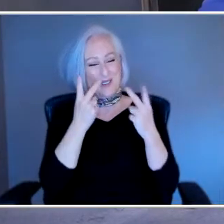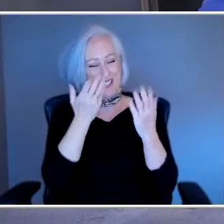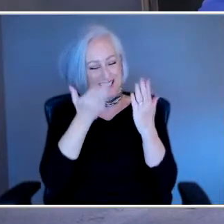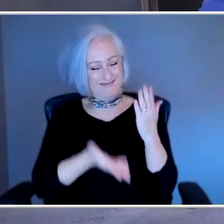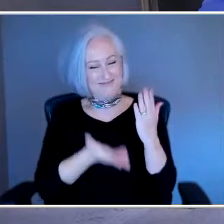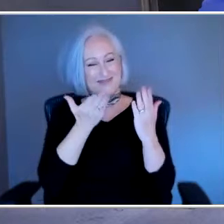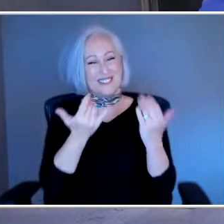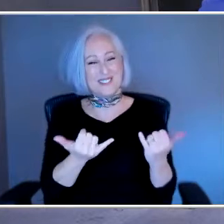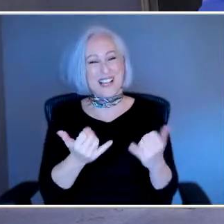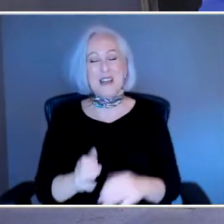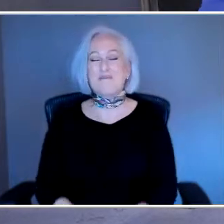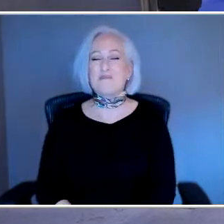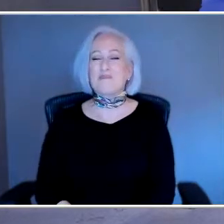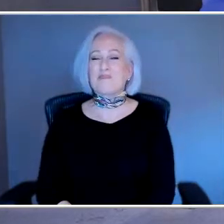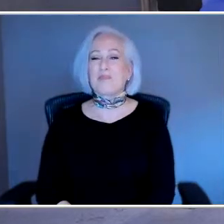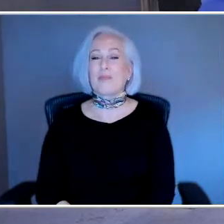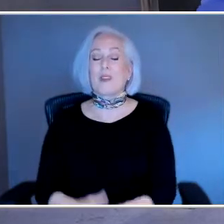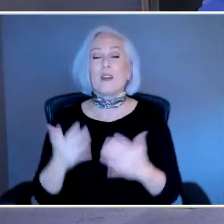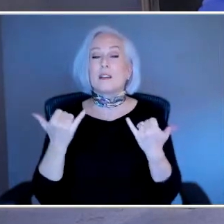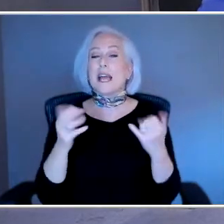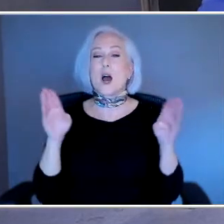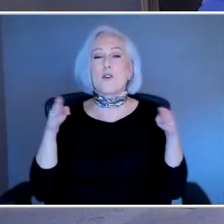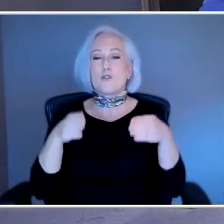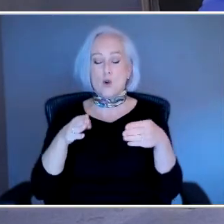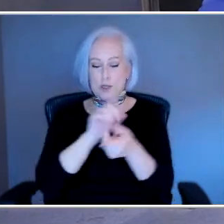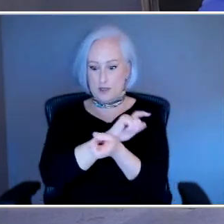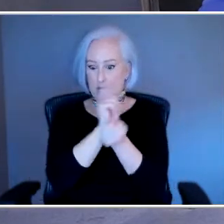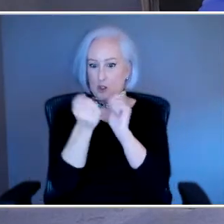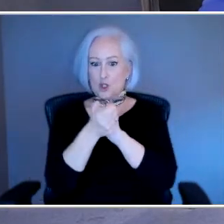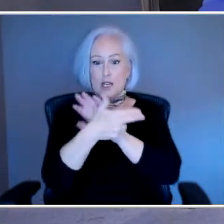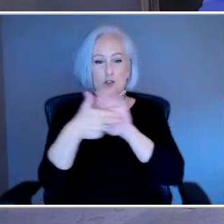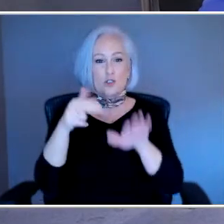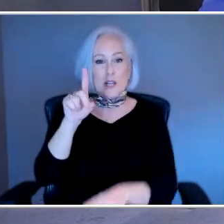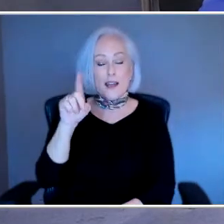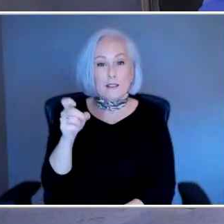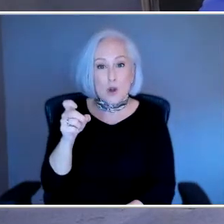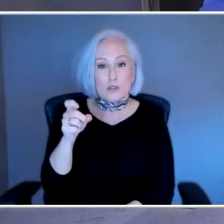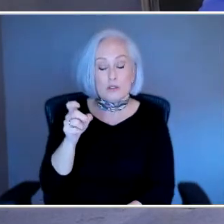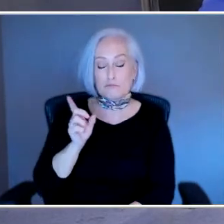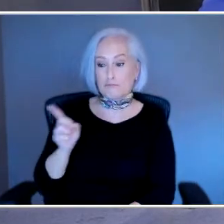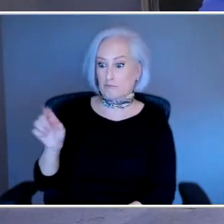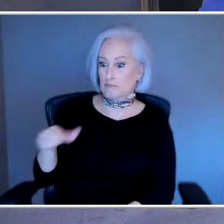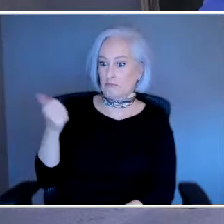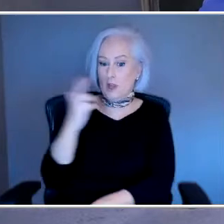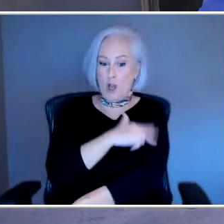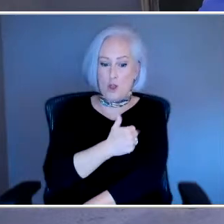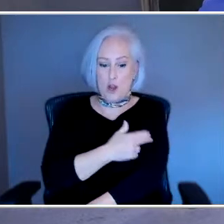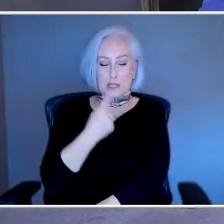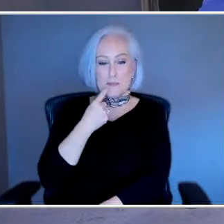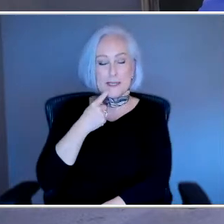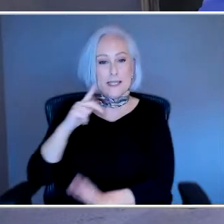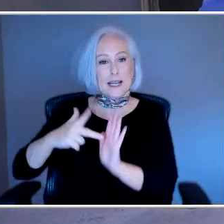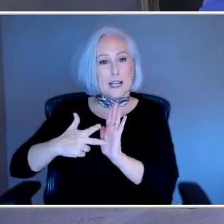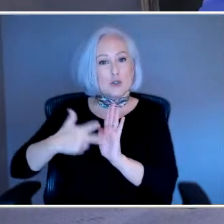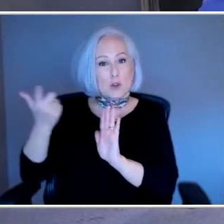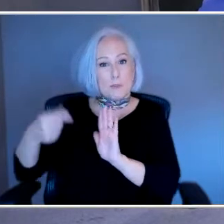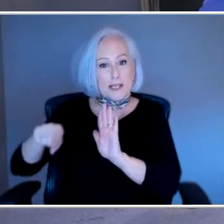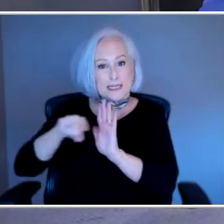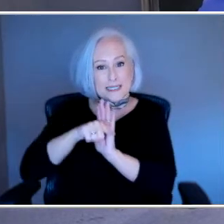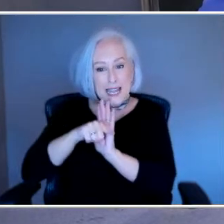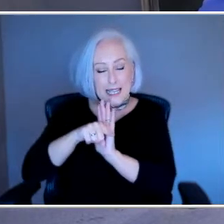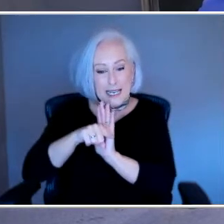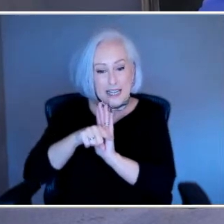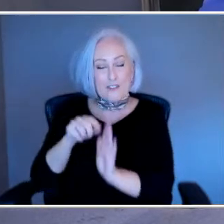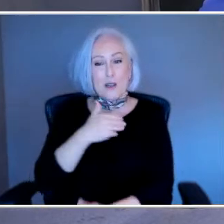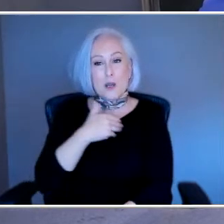specifically on this change in diagnosis. Originally, another hospital had said that Allison had triple negative cancer. Then the pathologist here at